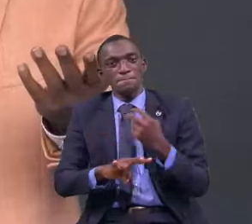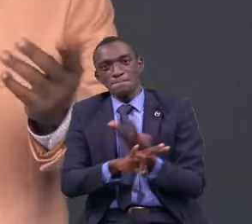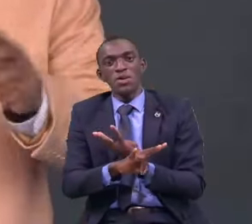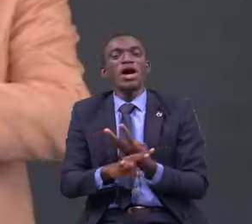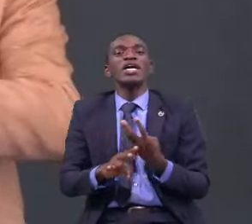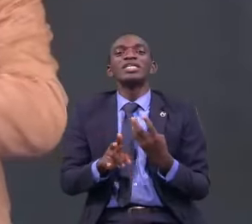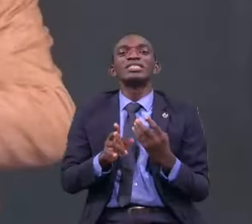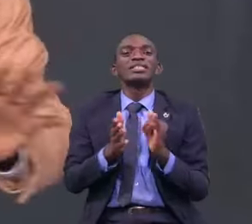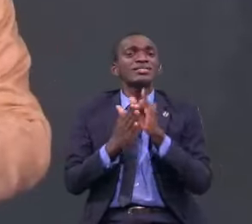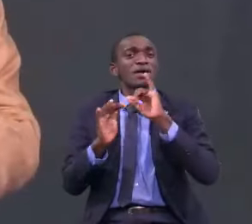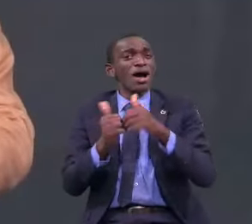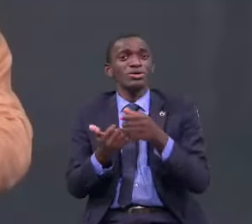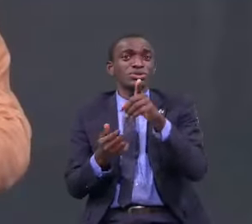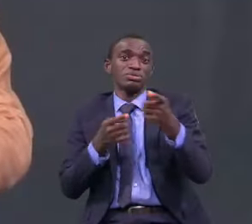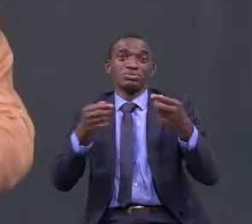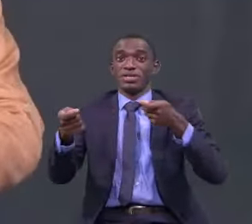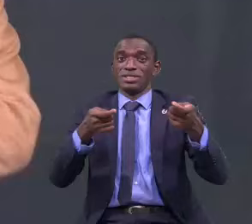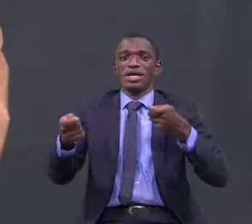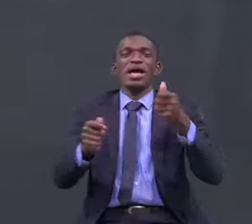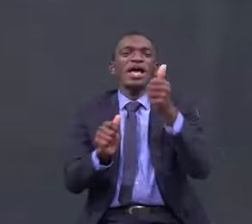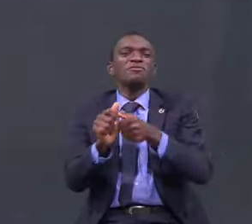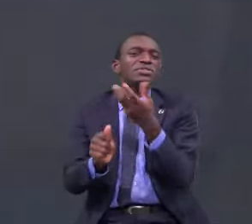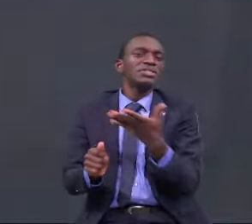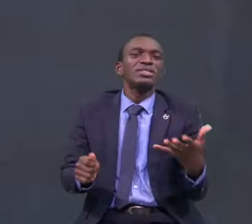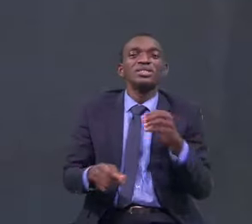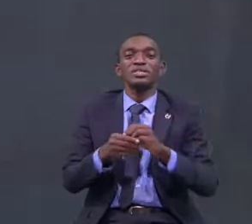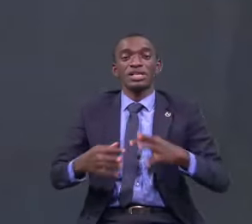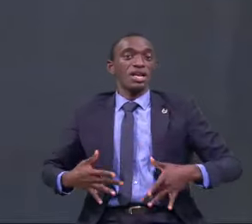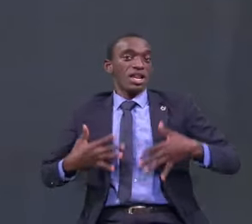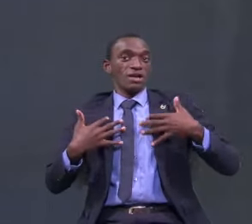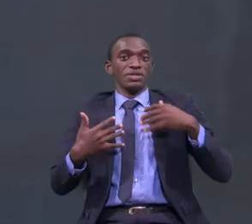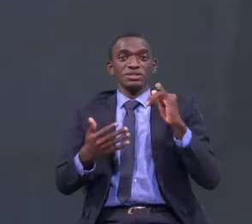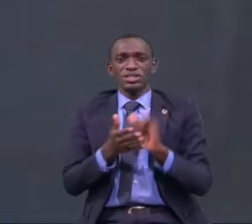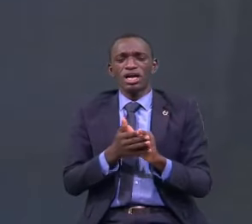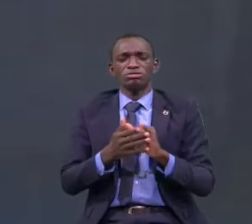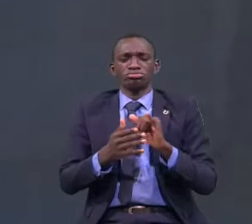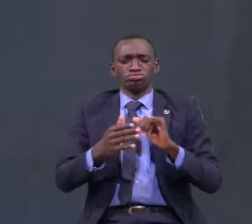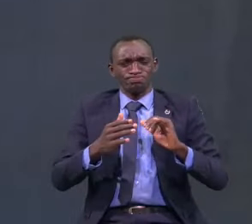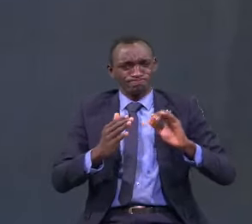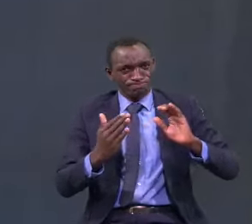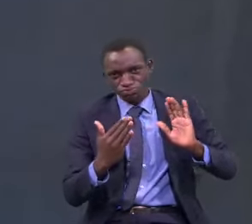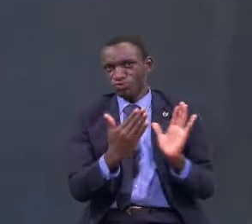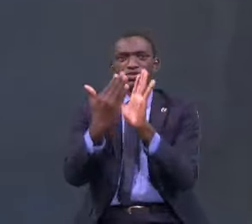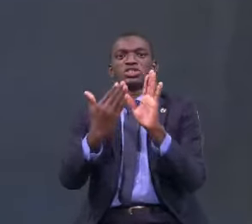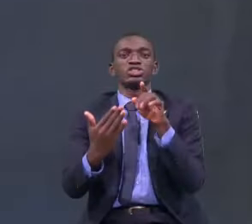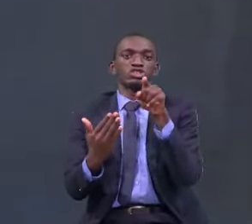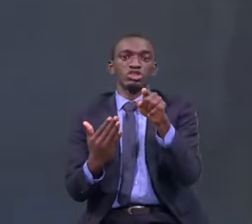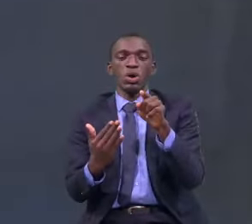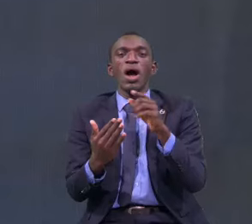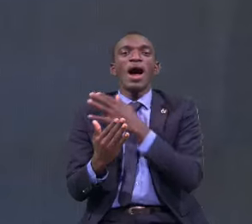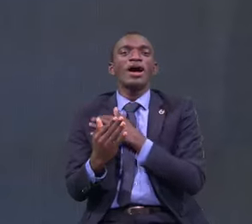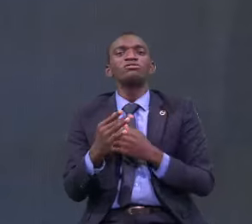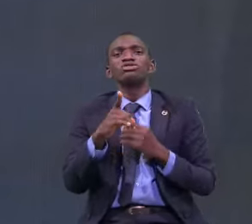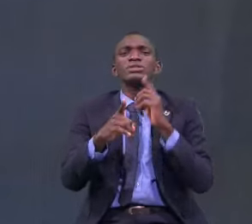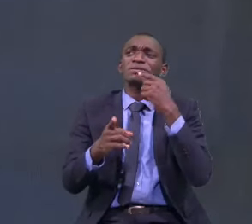C'est ainsi qu'on va. Everything in life dans la vie that appears to confront you, qui semble te confronter, and you say, this